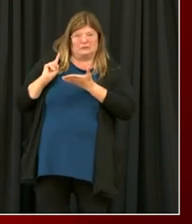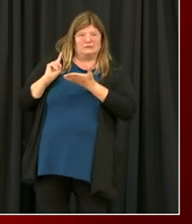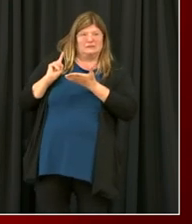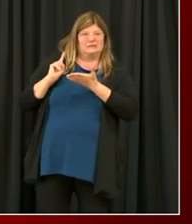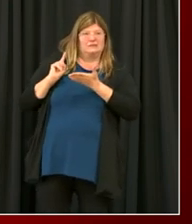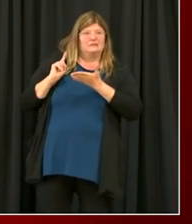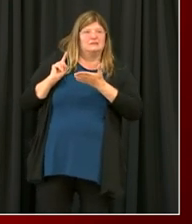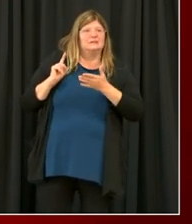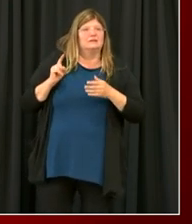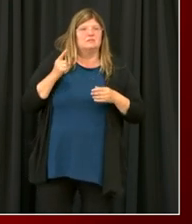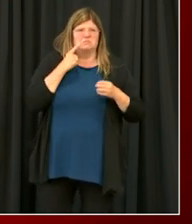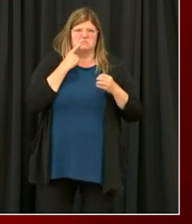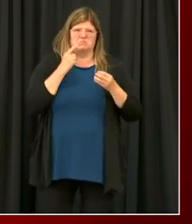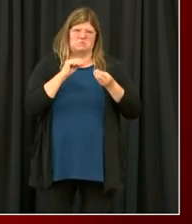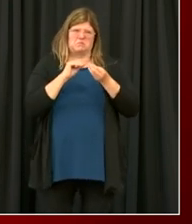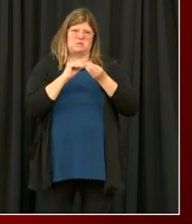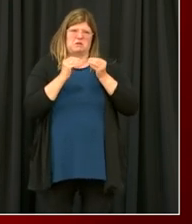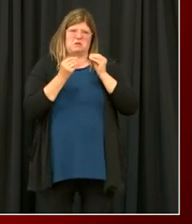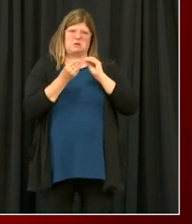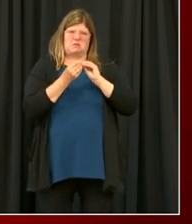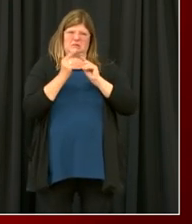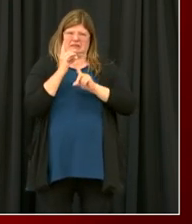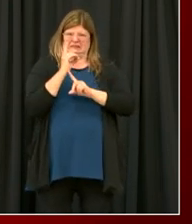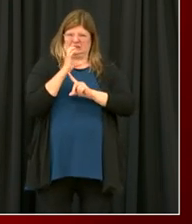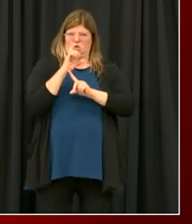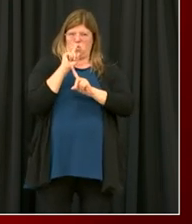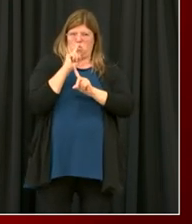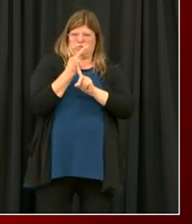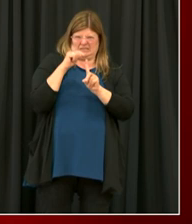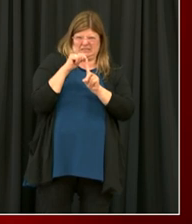I think those numbers refer to the district sites.